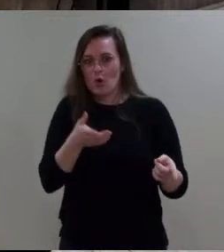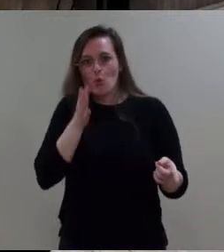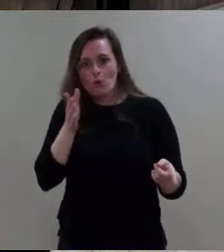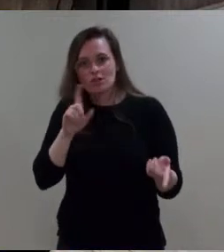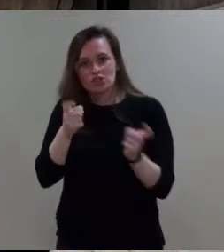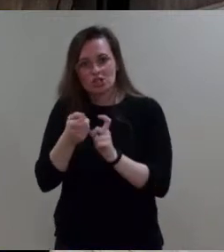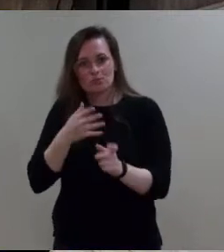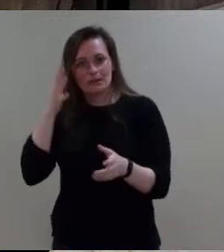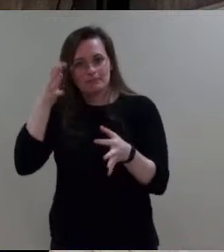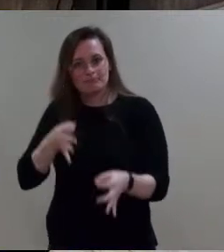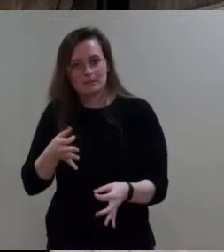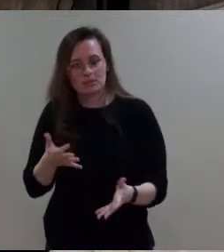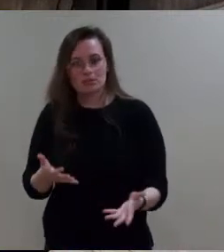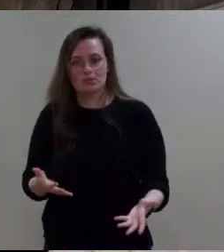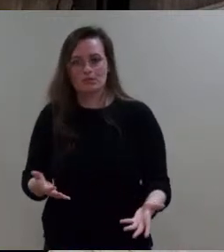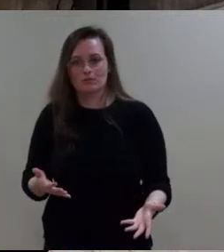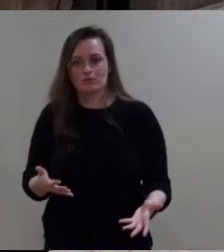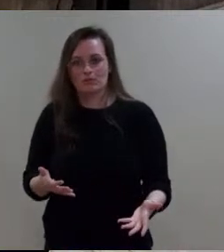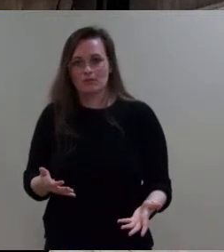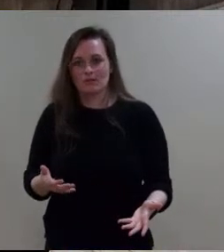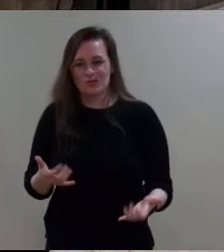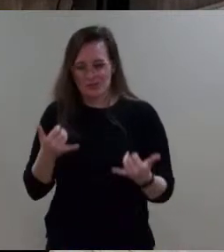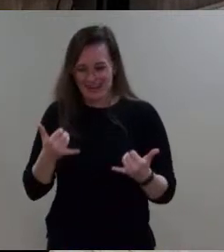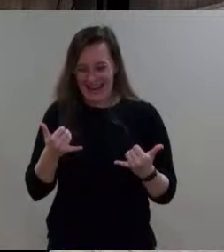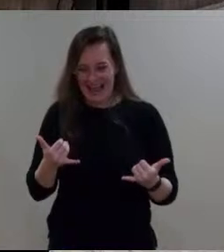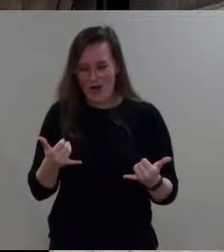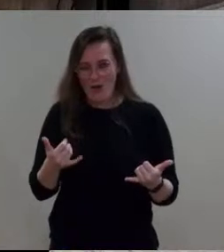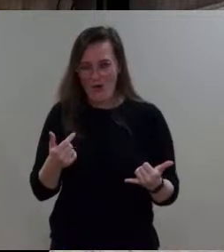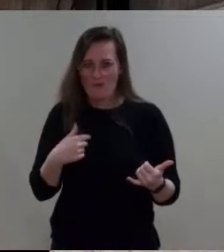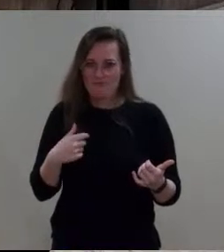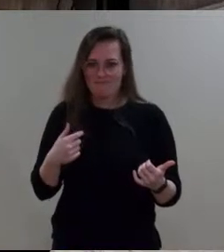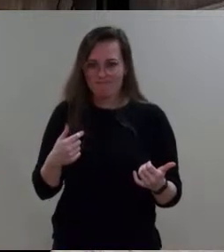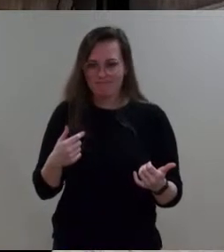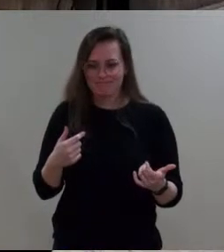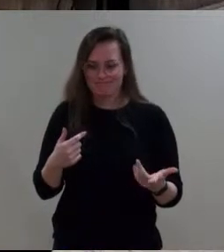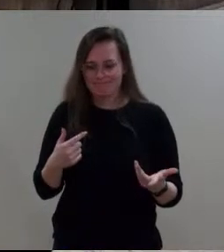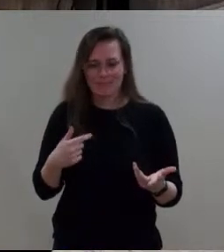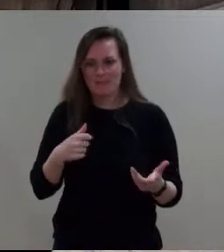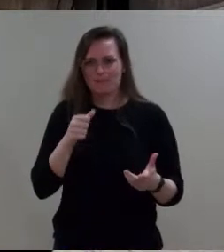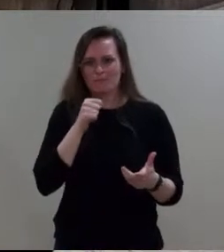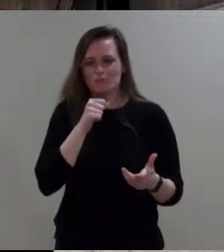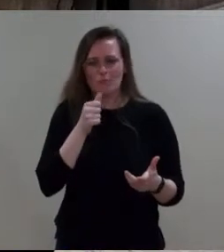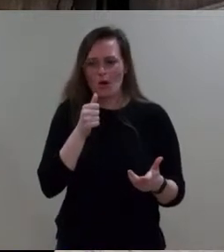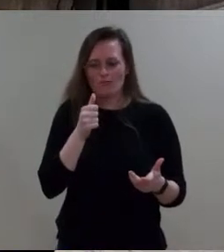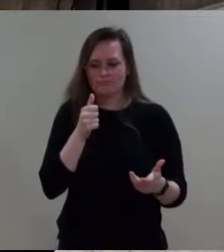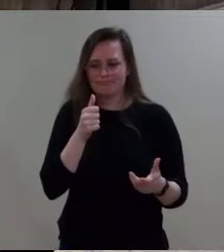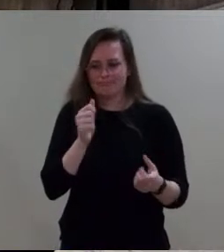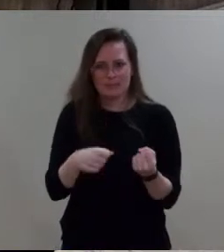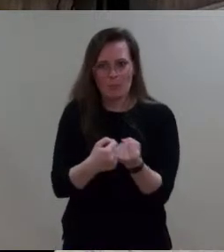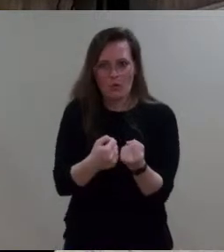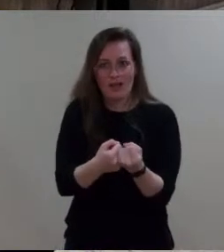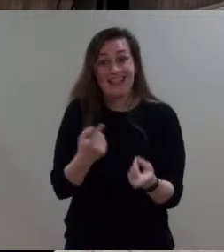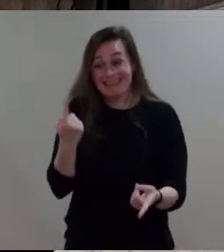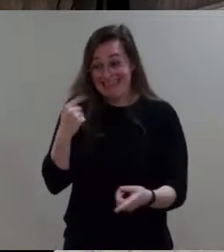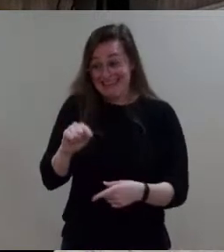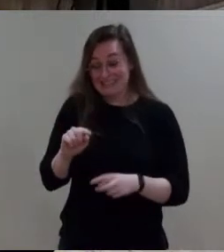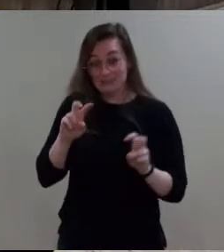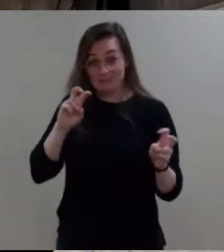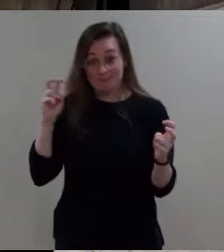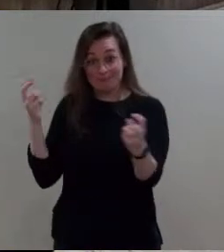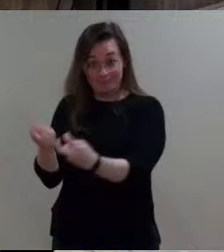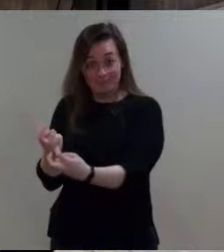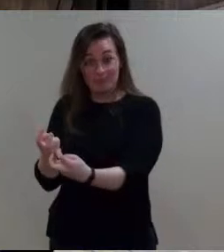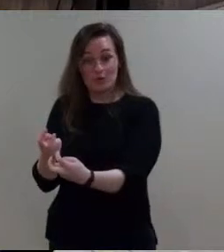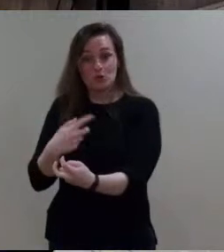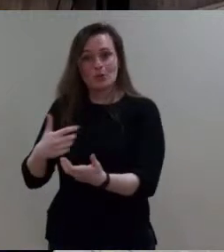reason why I'm not for this right now. Last year, you'll all remember, we sat around here and we got 1.4 million, I